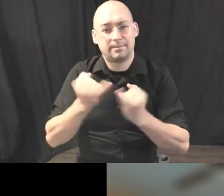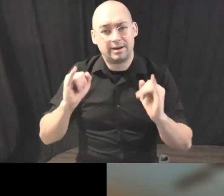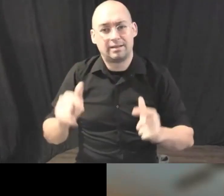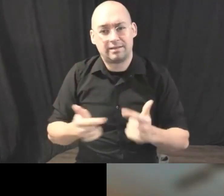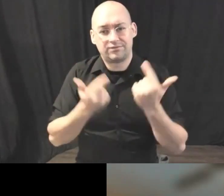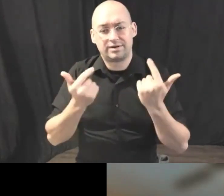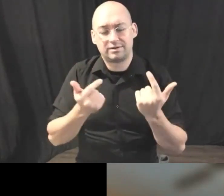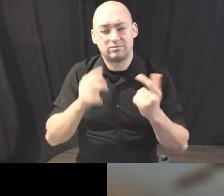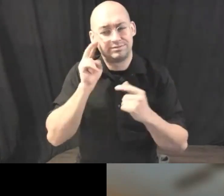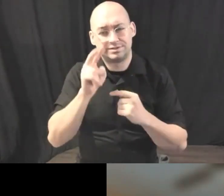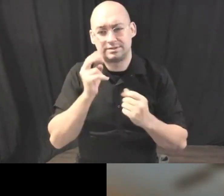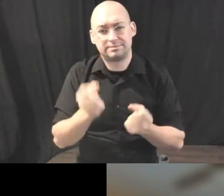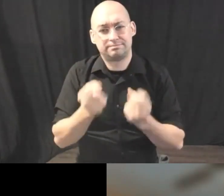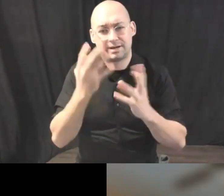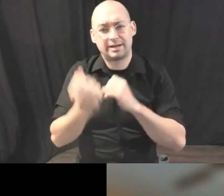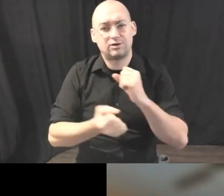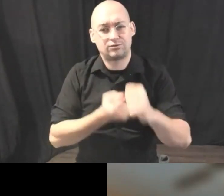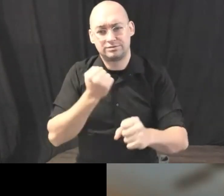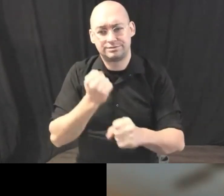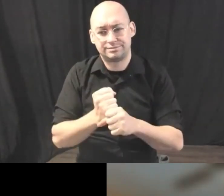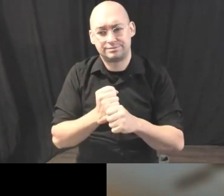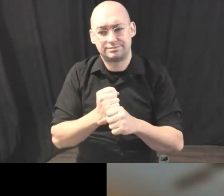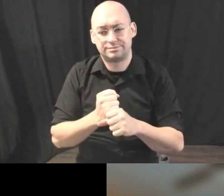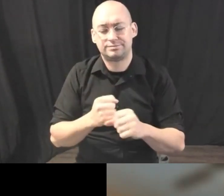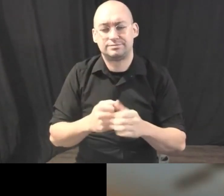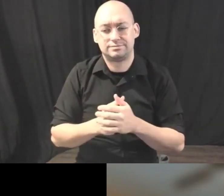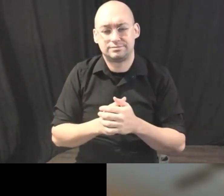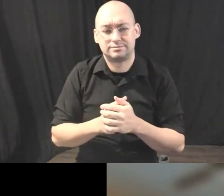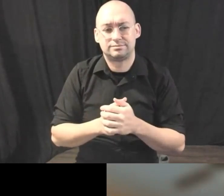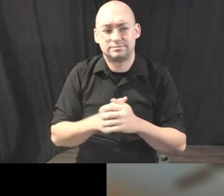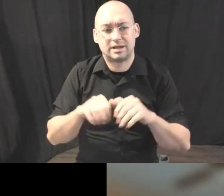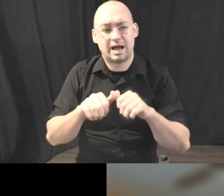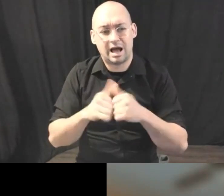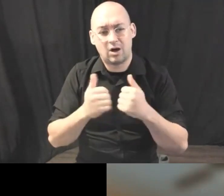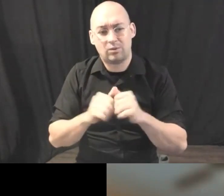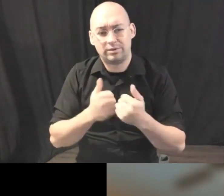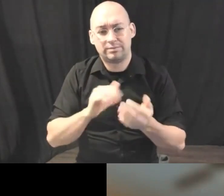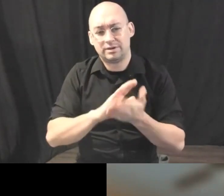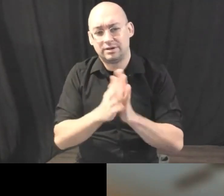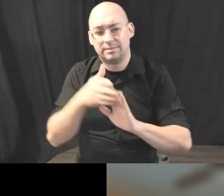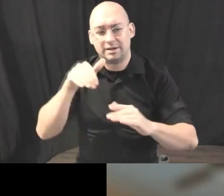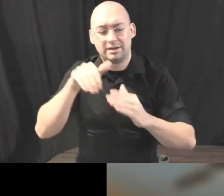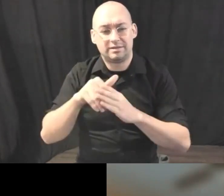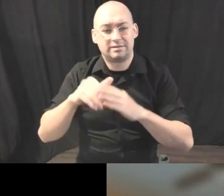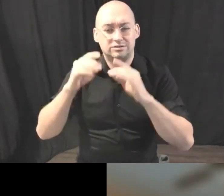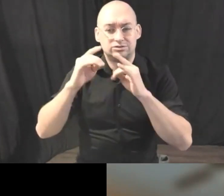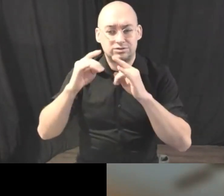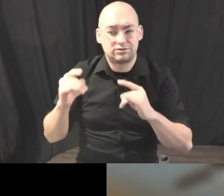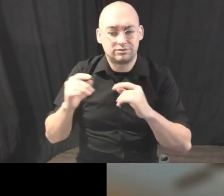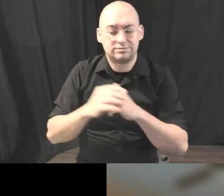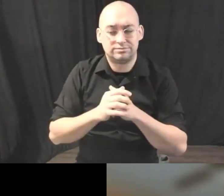years in figuring out how do we get independent living center staff into shelters. The same thing is happening to AAAs now, as well as other